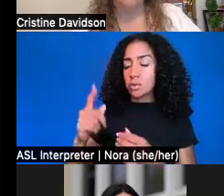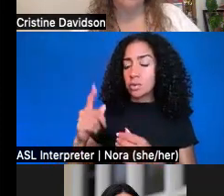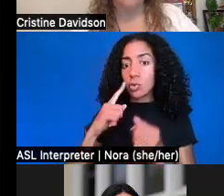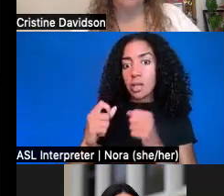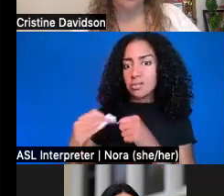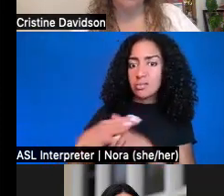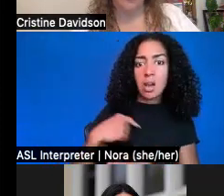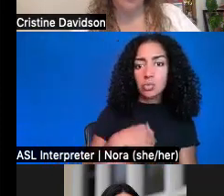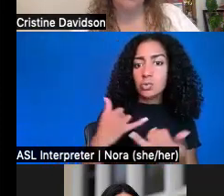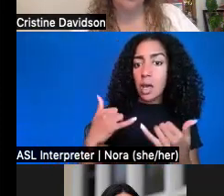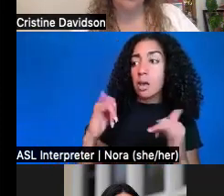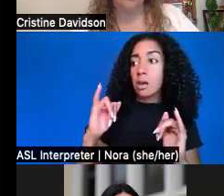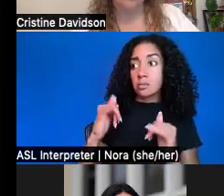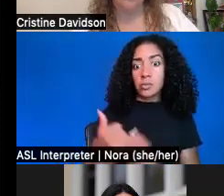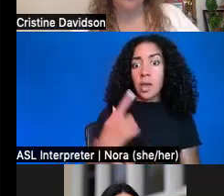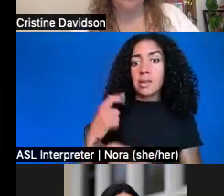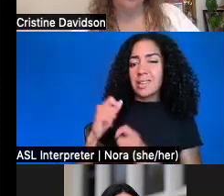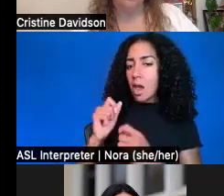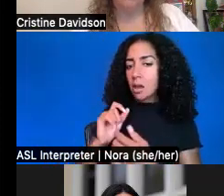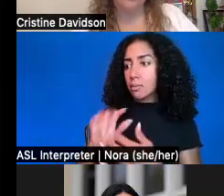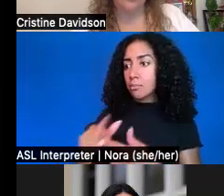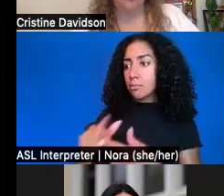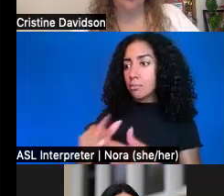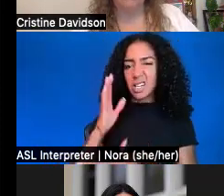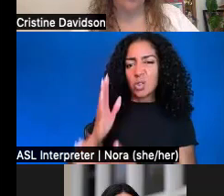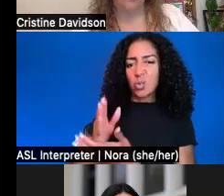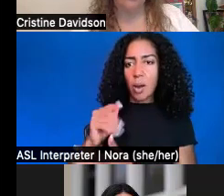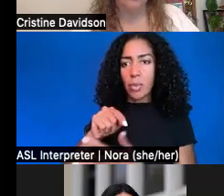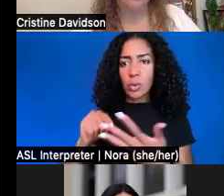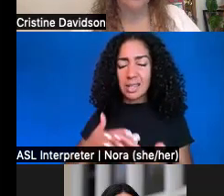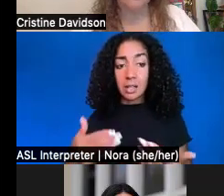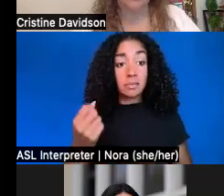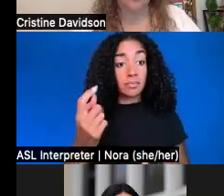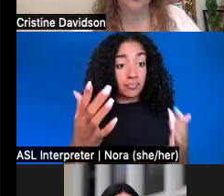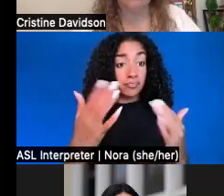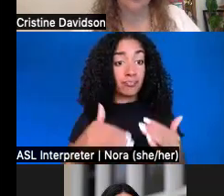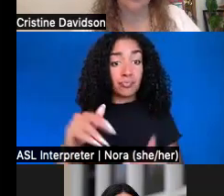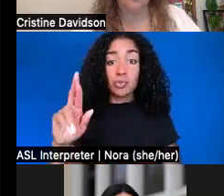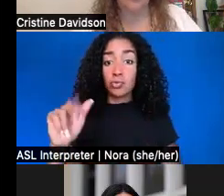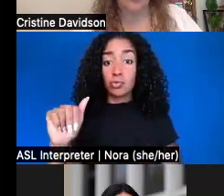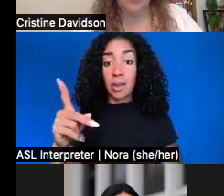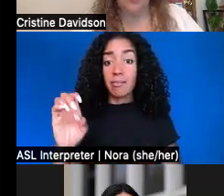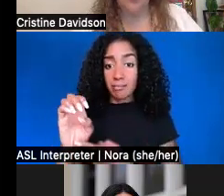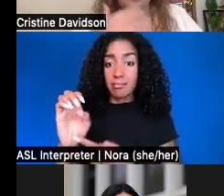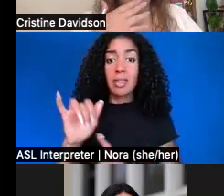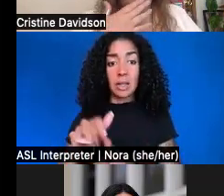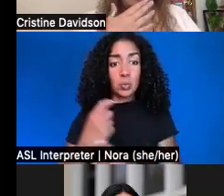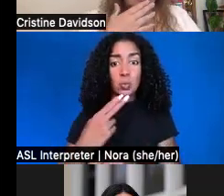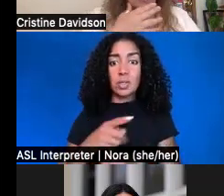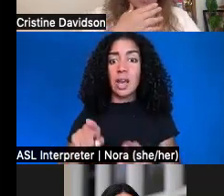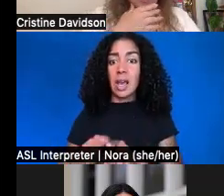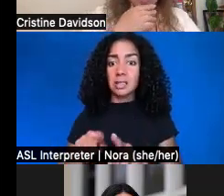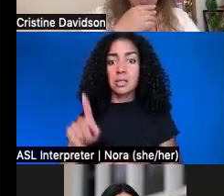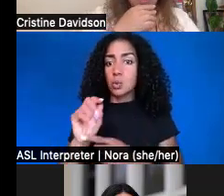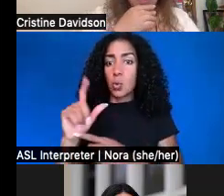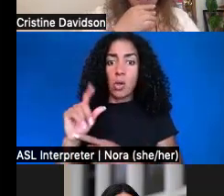Okay, I just talked about all that. Rape as a tool of war, cutting down our timber, cutting